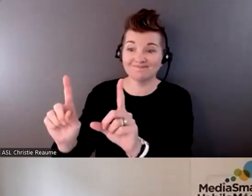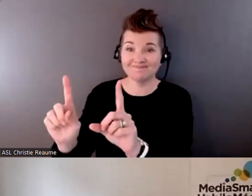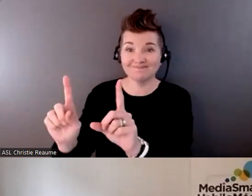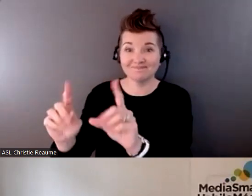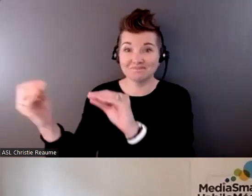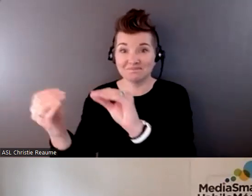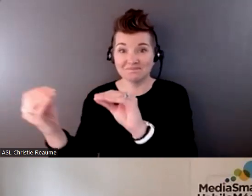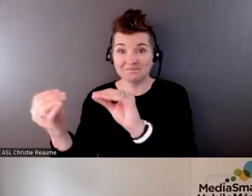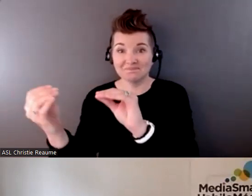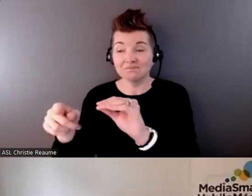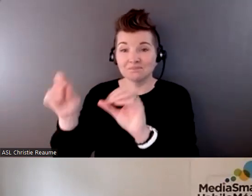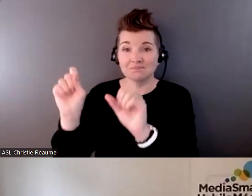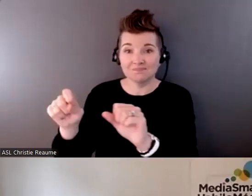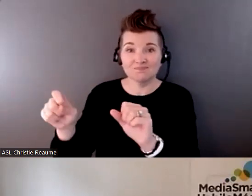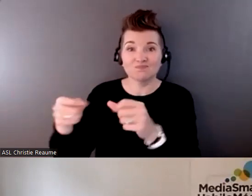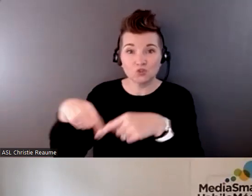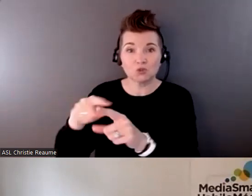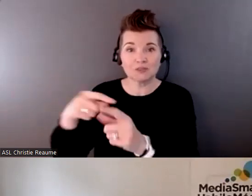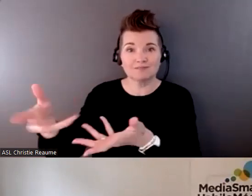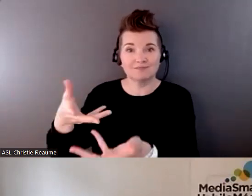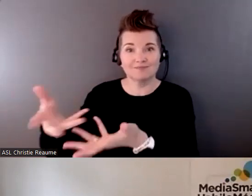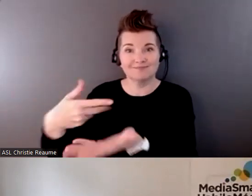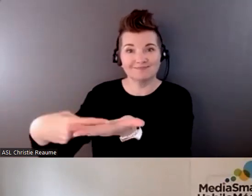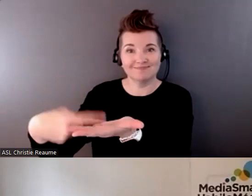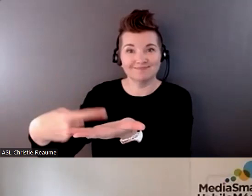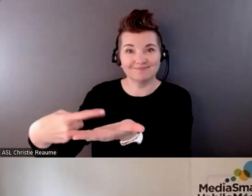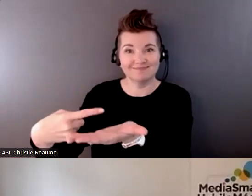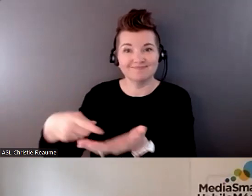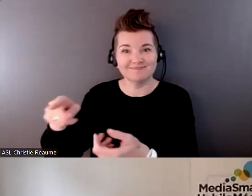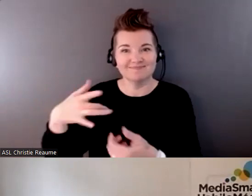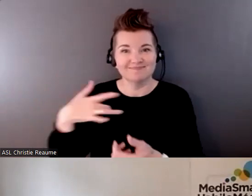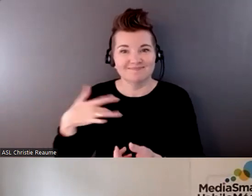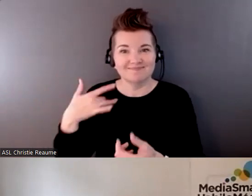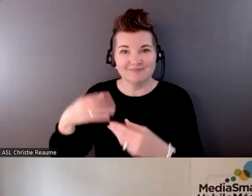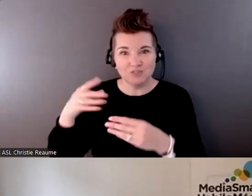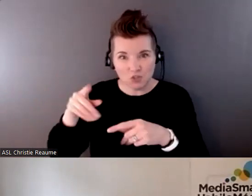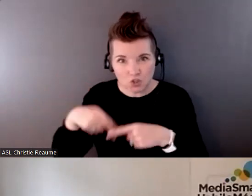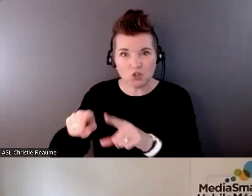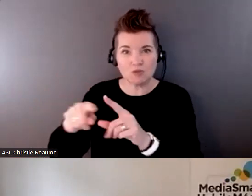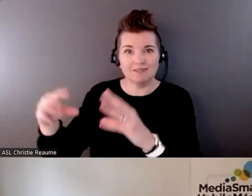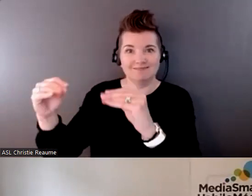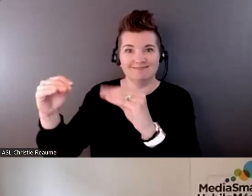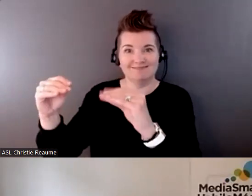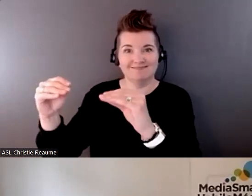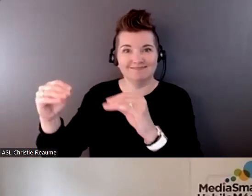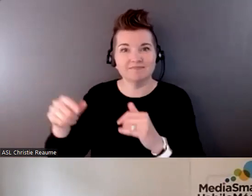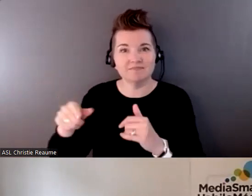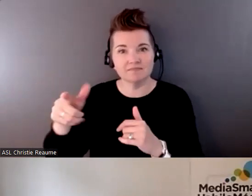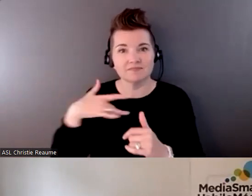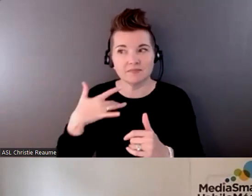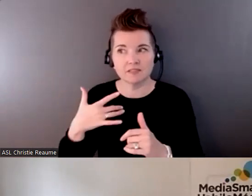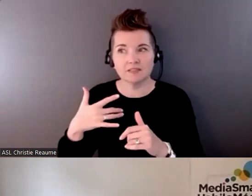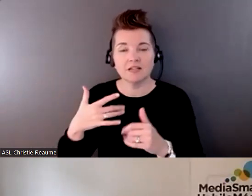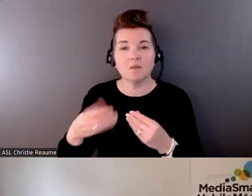one of the things that emerge from the the conversation today is that sense of it's easier to learn and it's less daunting to take that first step